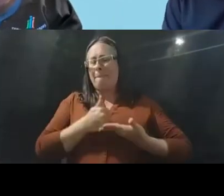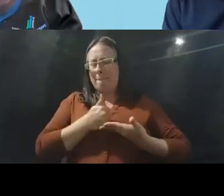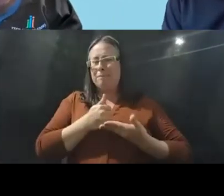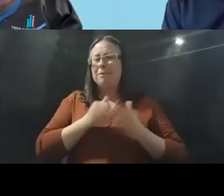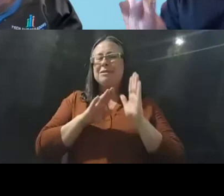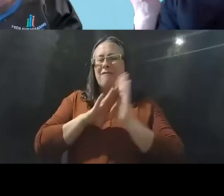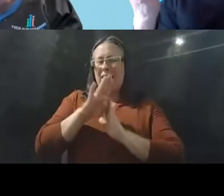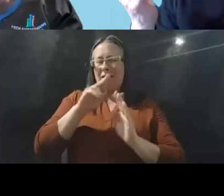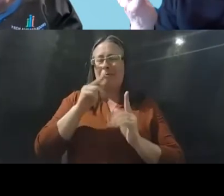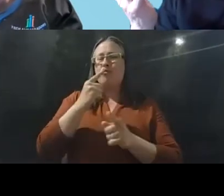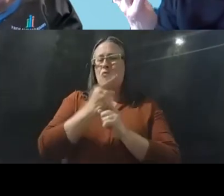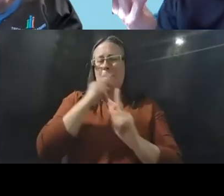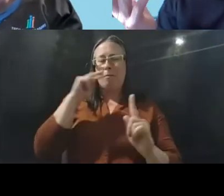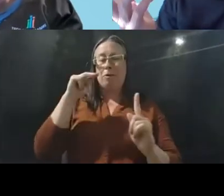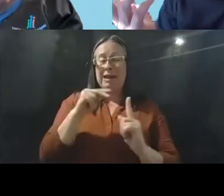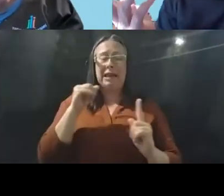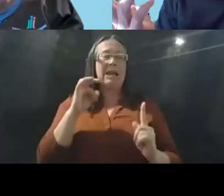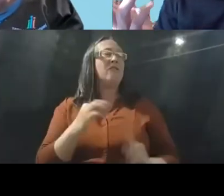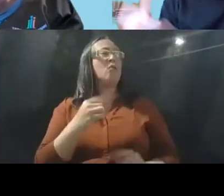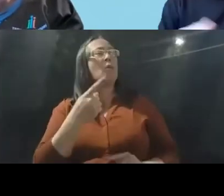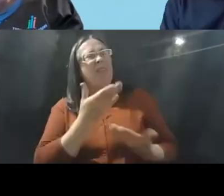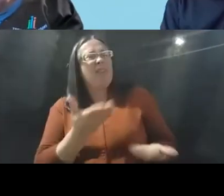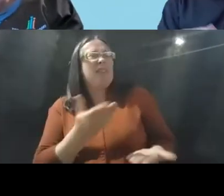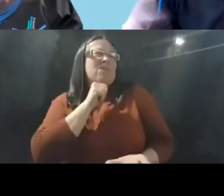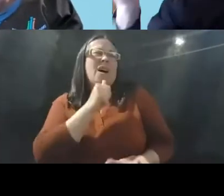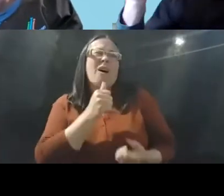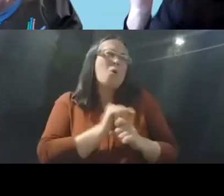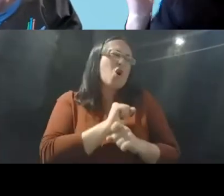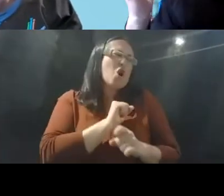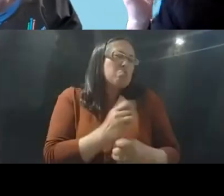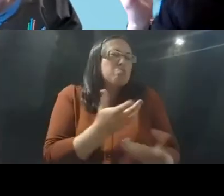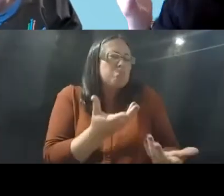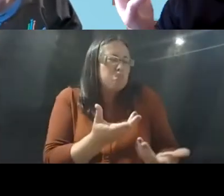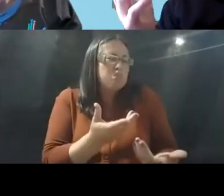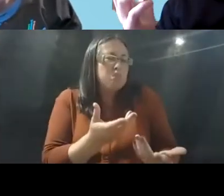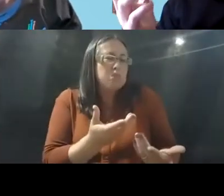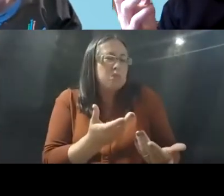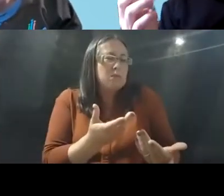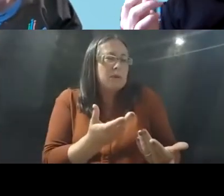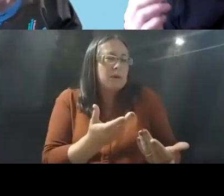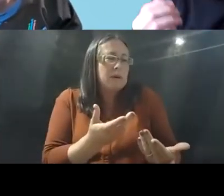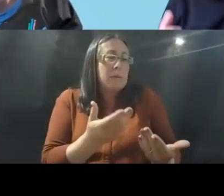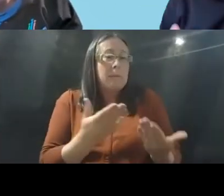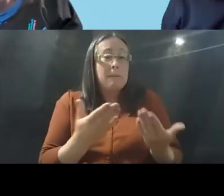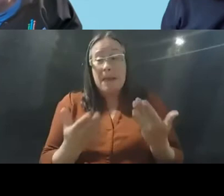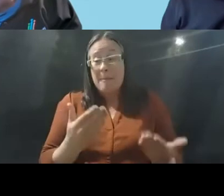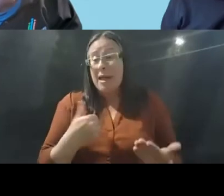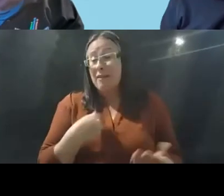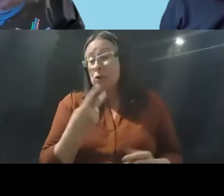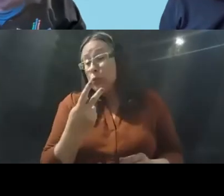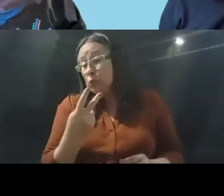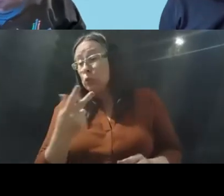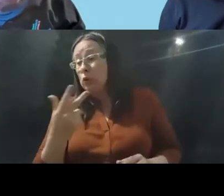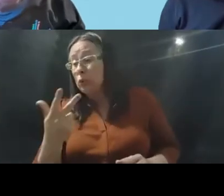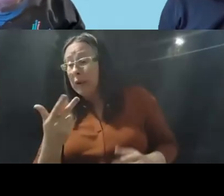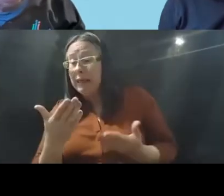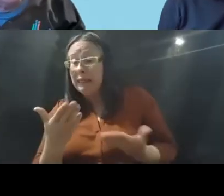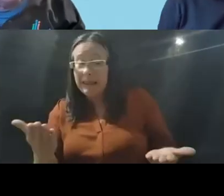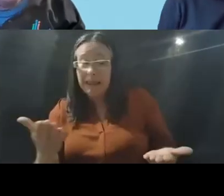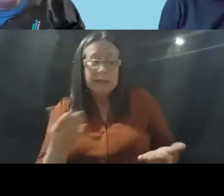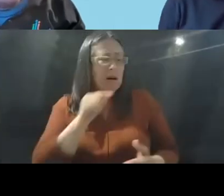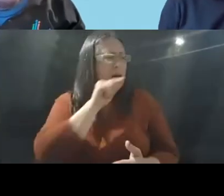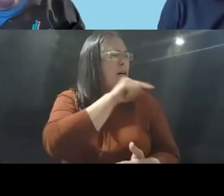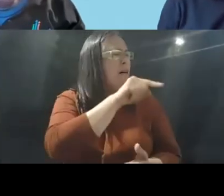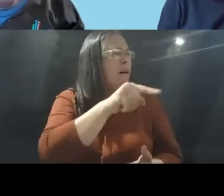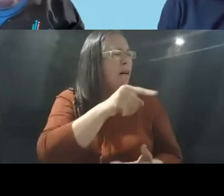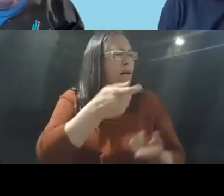work, you know, doesn't mean that maybe I don't have 2 or 3 things lying around my house, maybe that could, you know? And